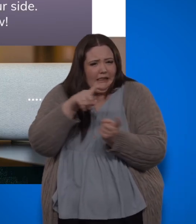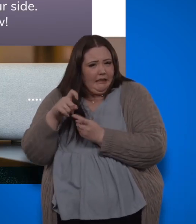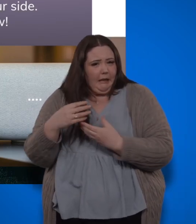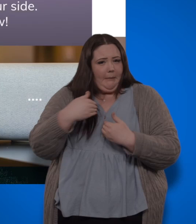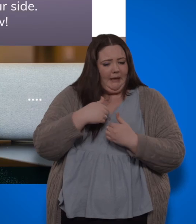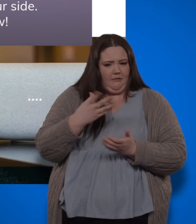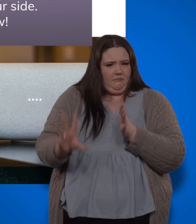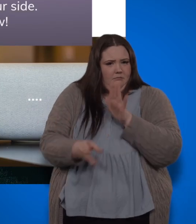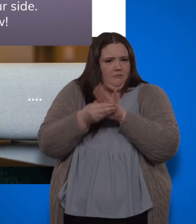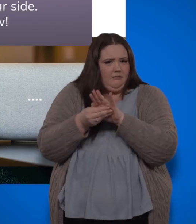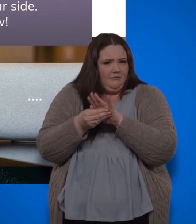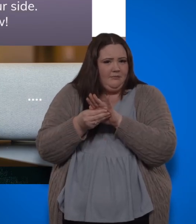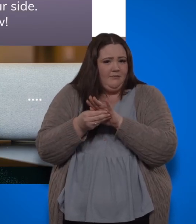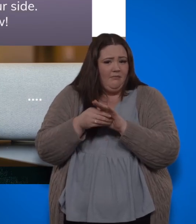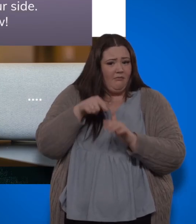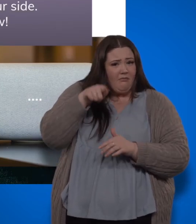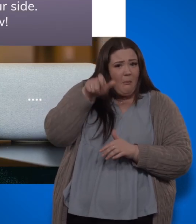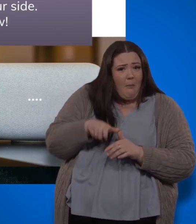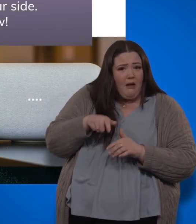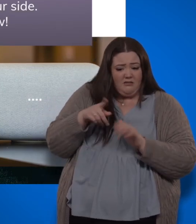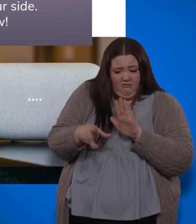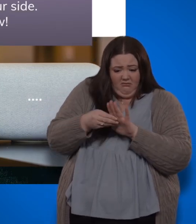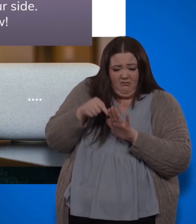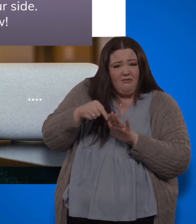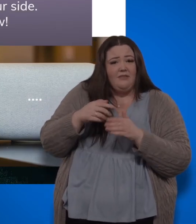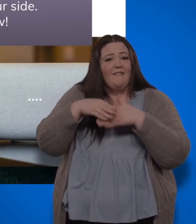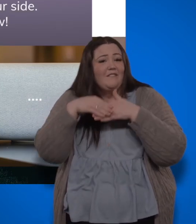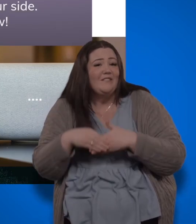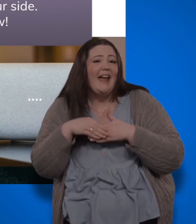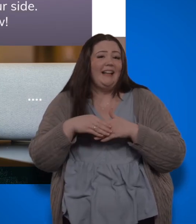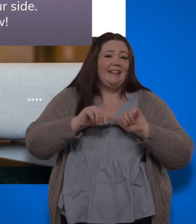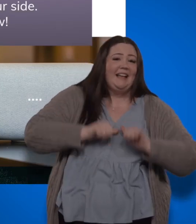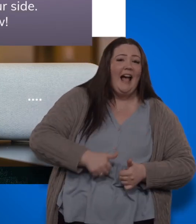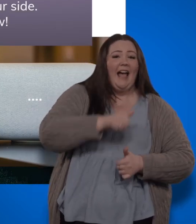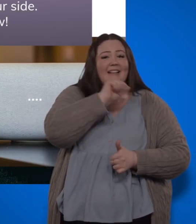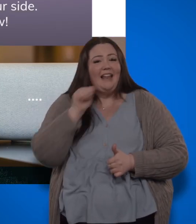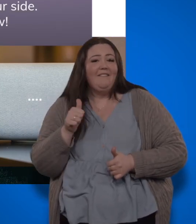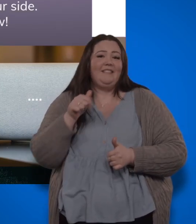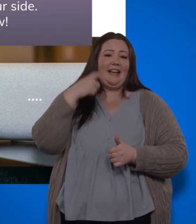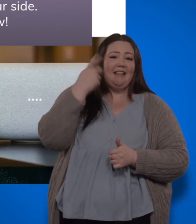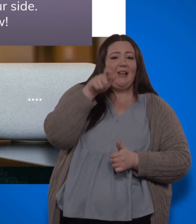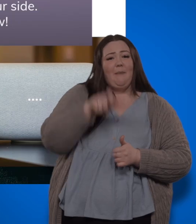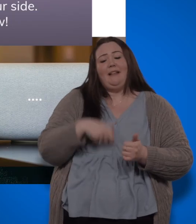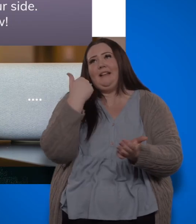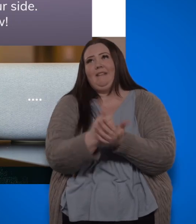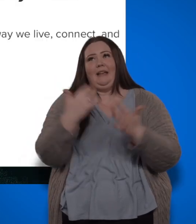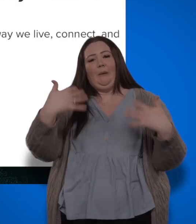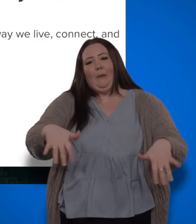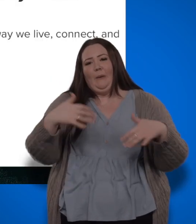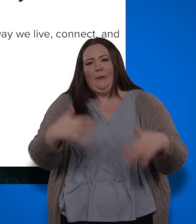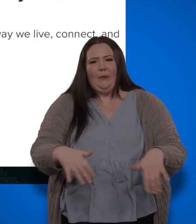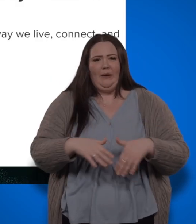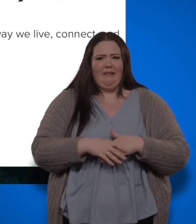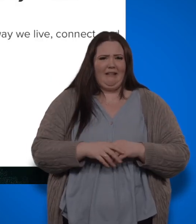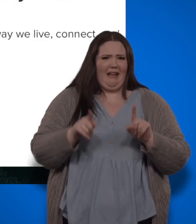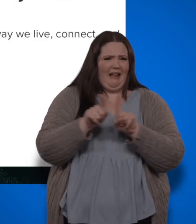thinks I'm wonderful. It's a distorting mirror in which I stare at my reflection. But it gets weirder, because after